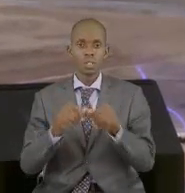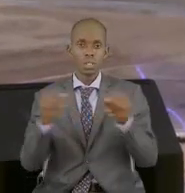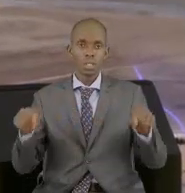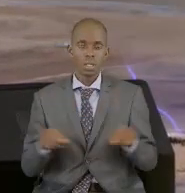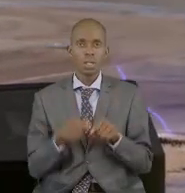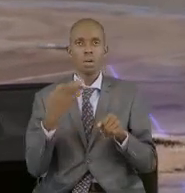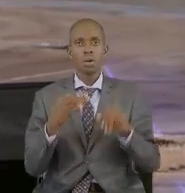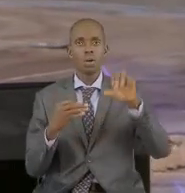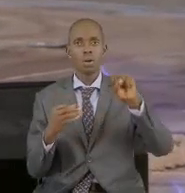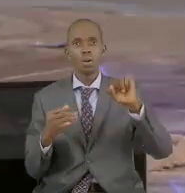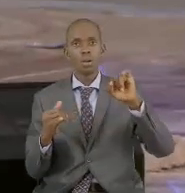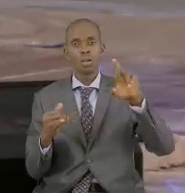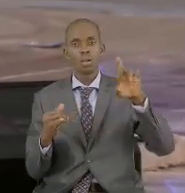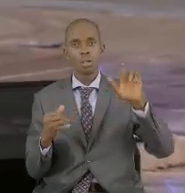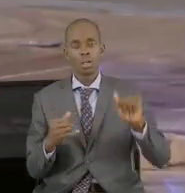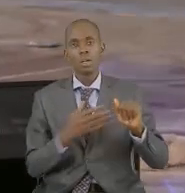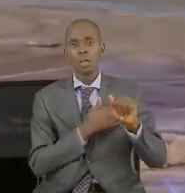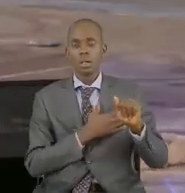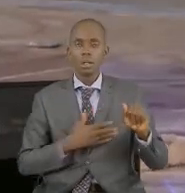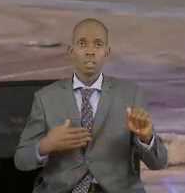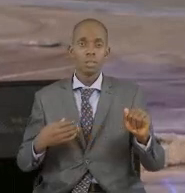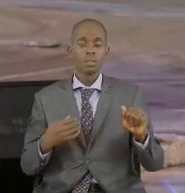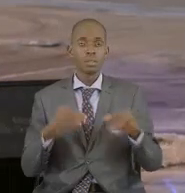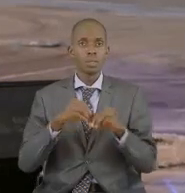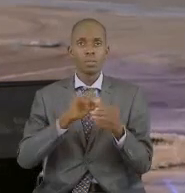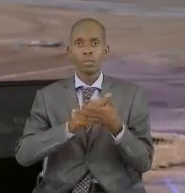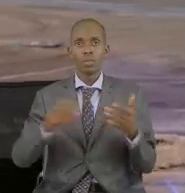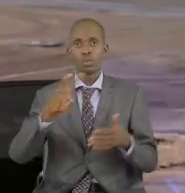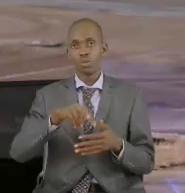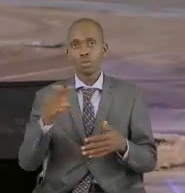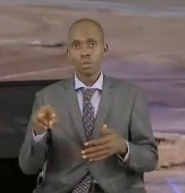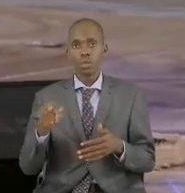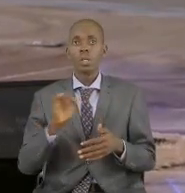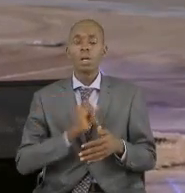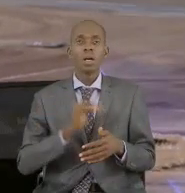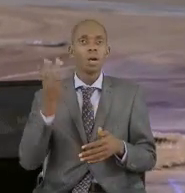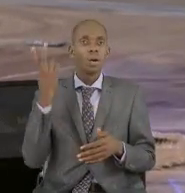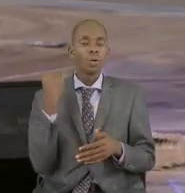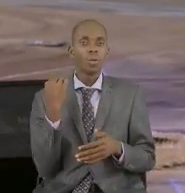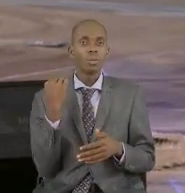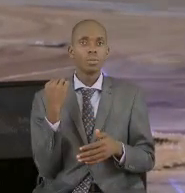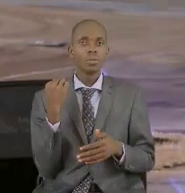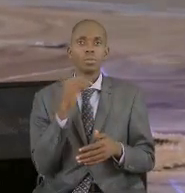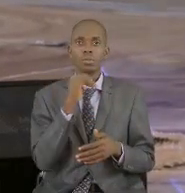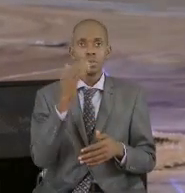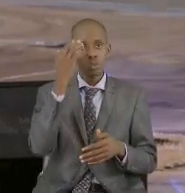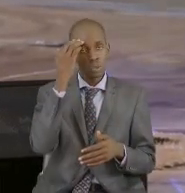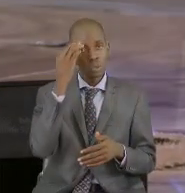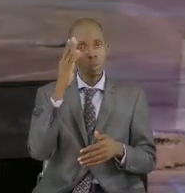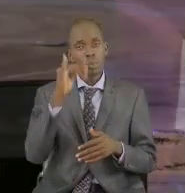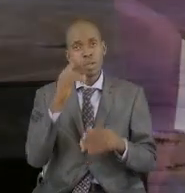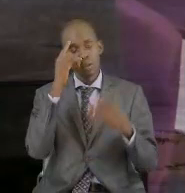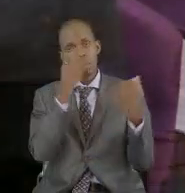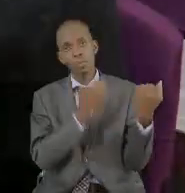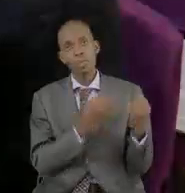and Cilicia. And then in verse 22, and was unknown by face unto the churches of